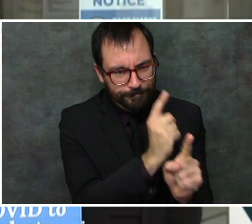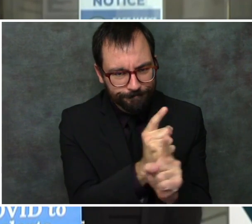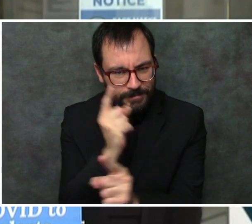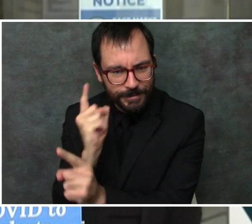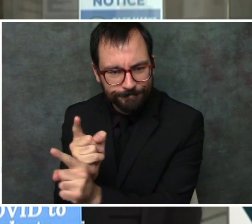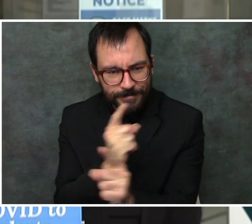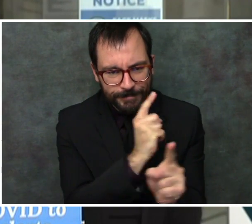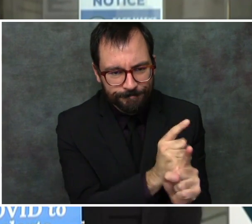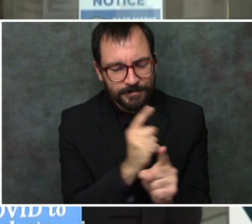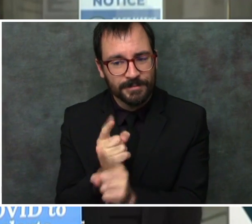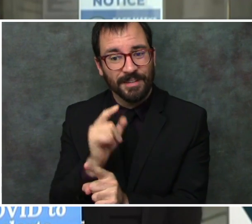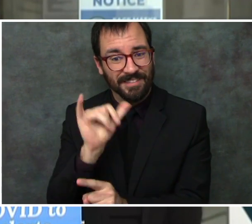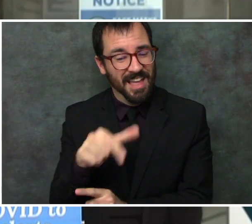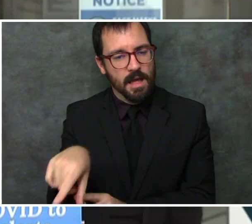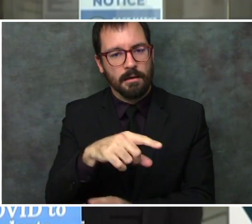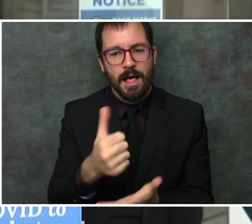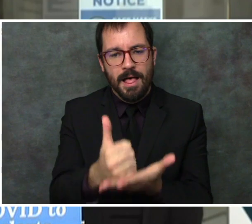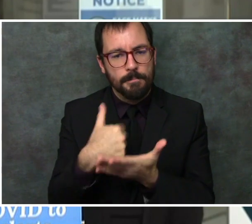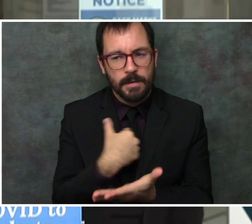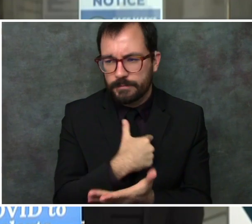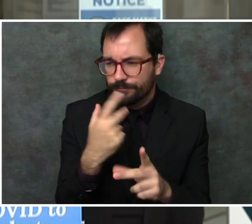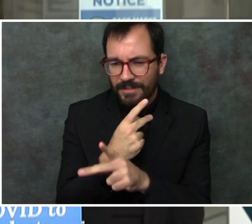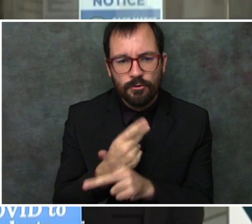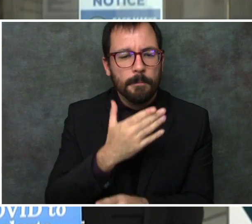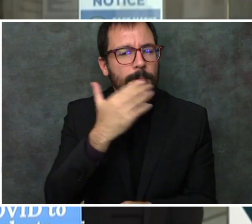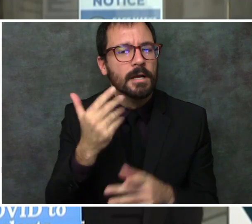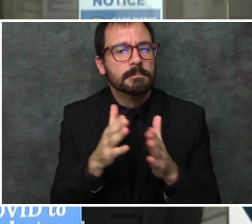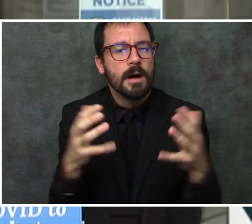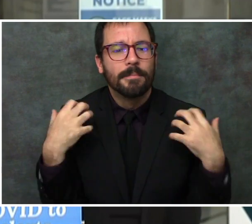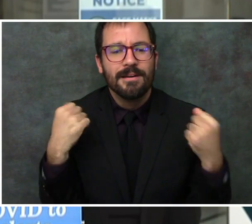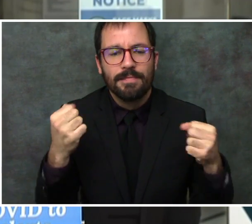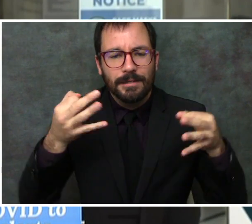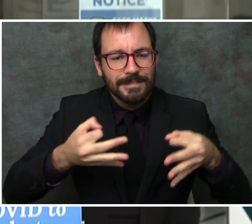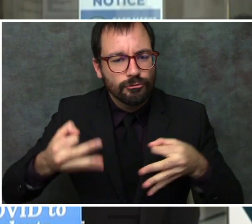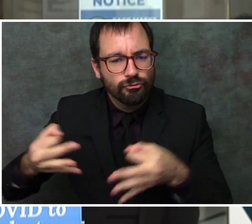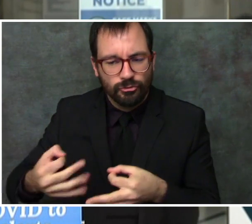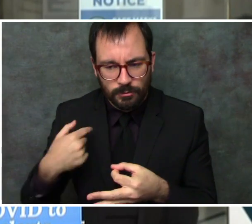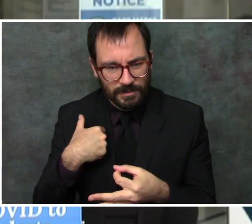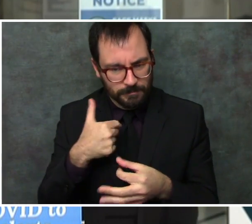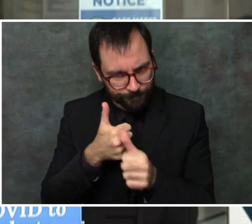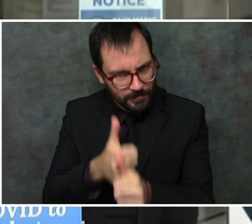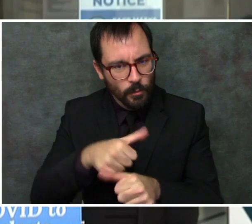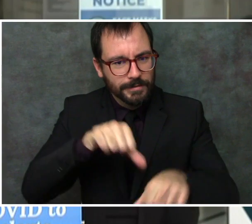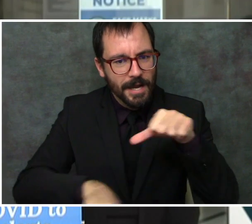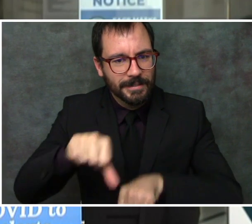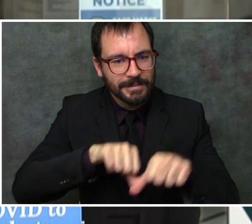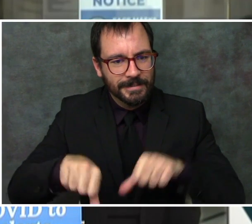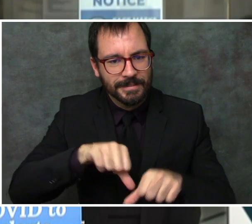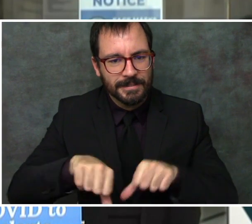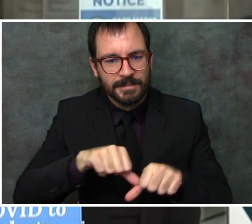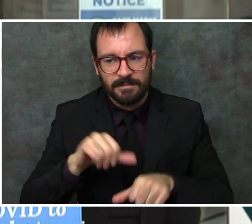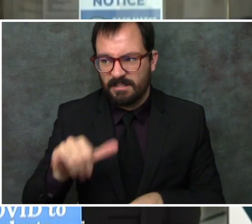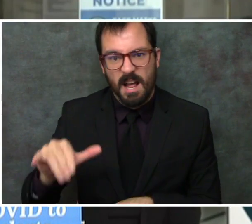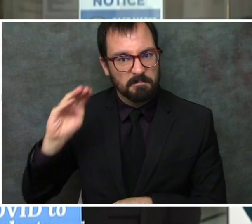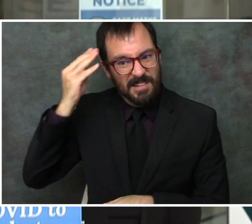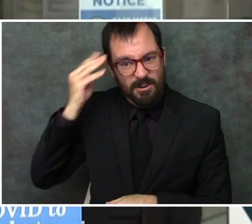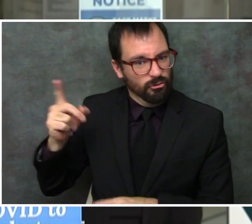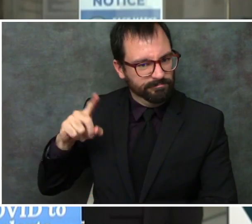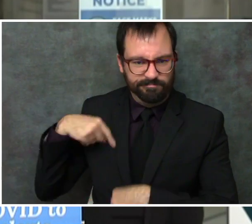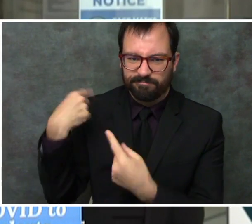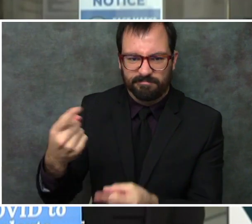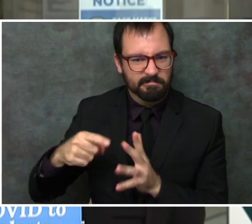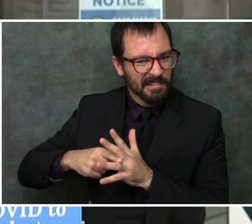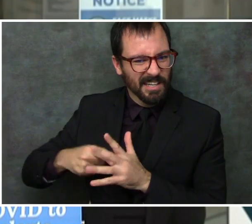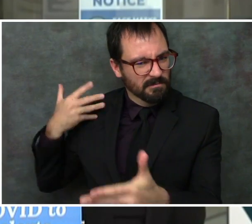good public health decisions and being led by science, which the mayor has been from the very beginning. We all need to understand the situation